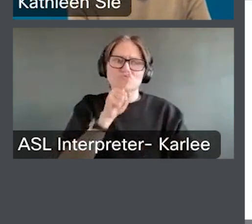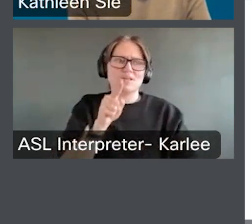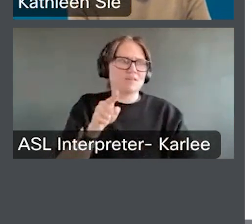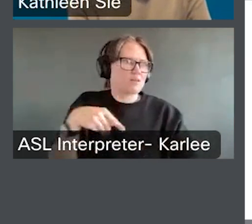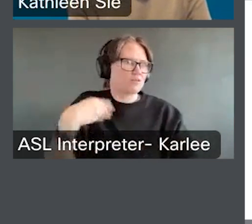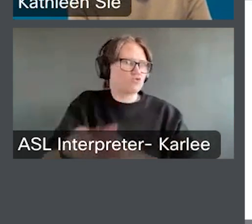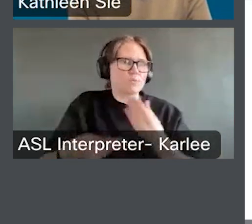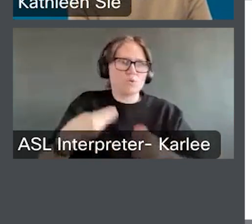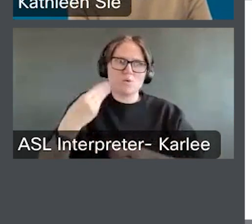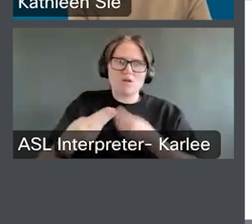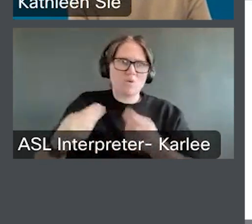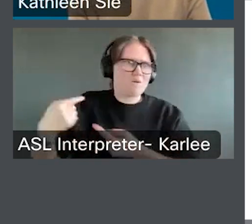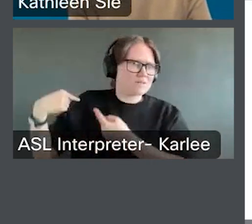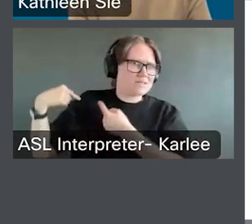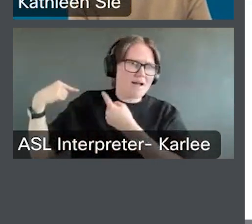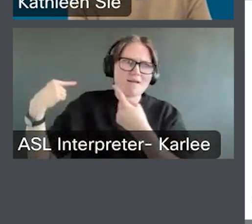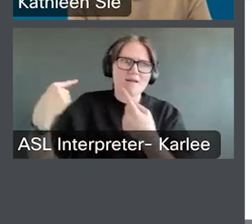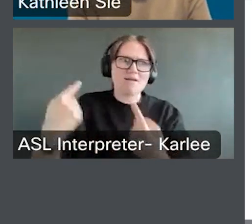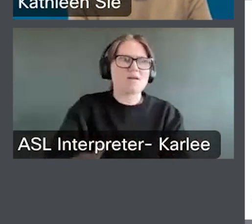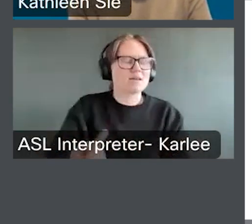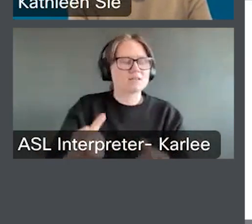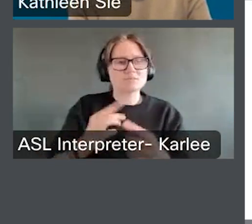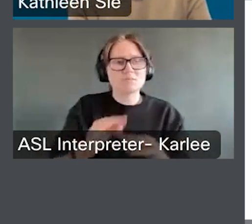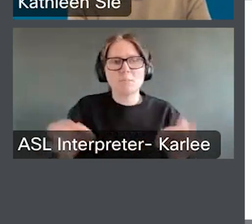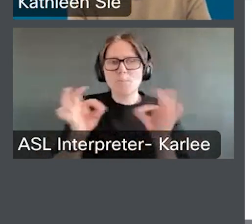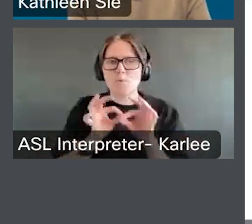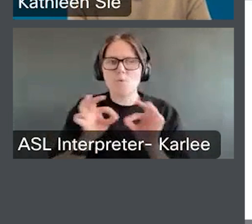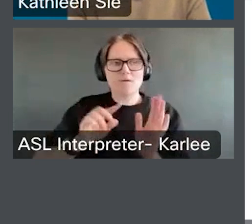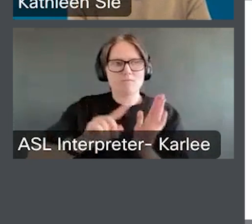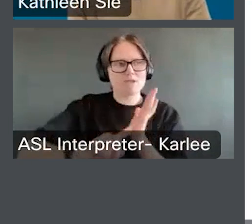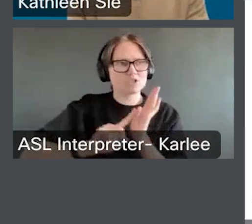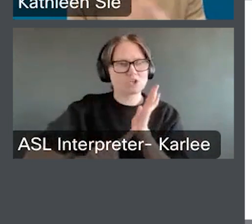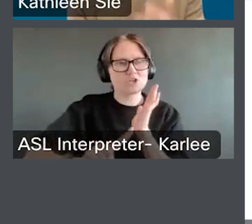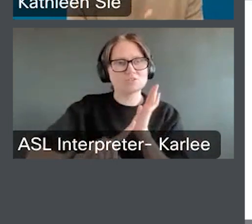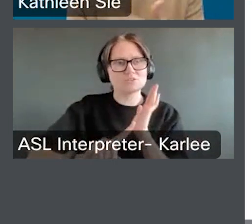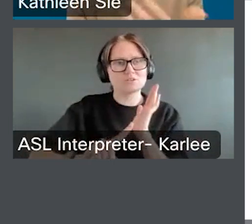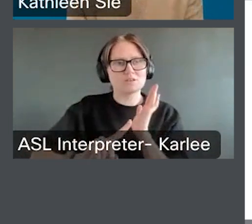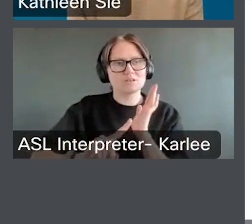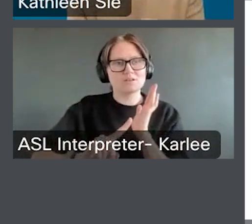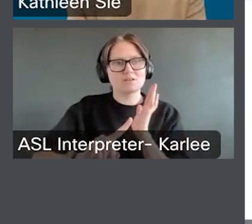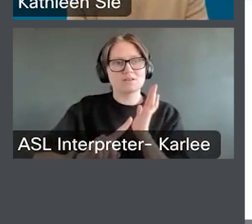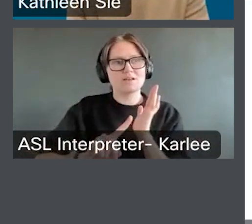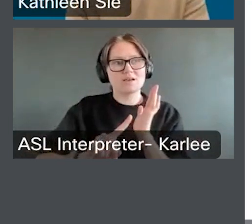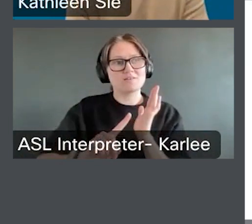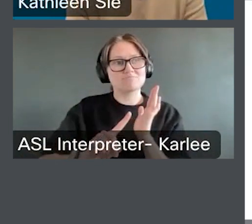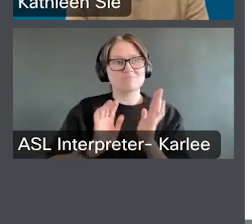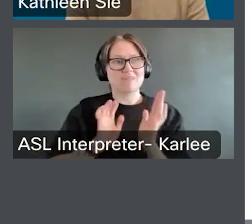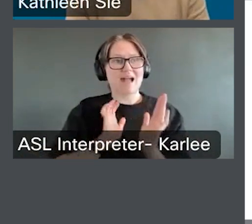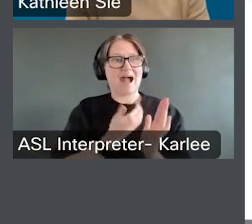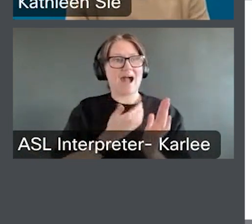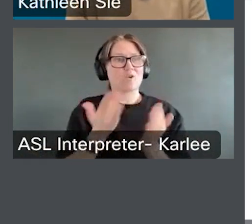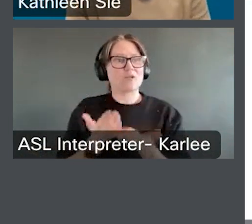over decades some important research on which we base our recommendations and our